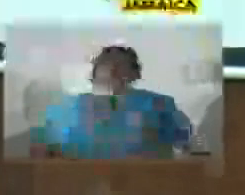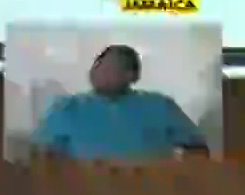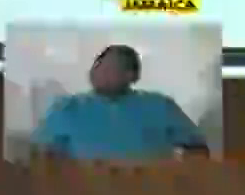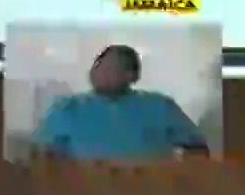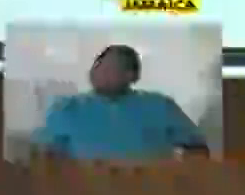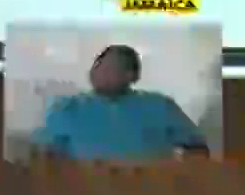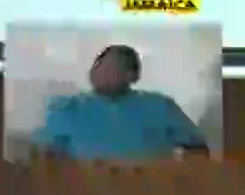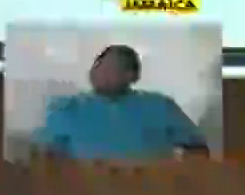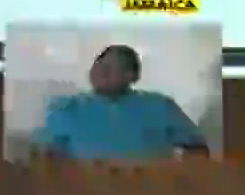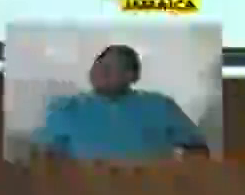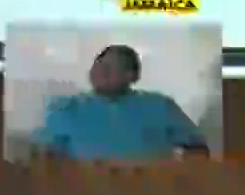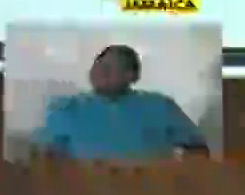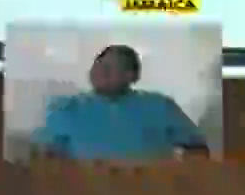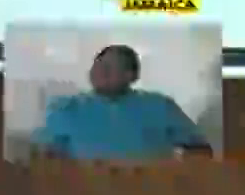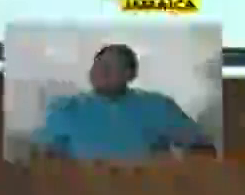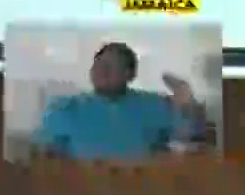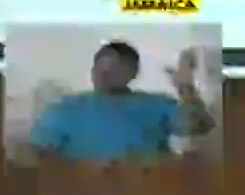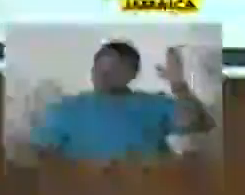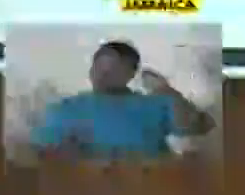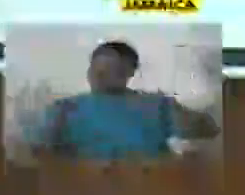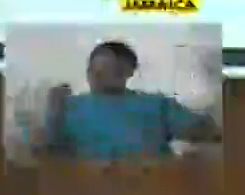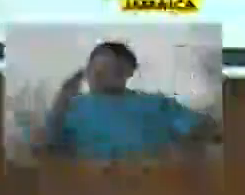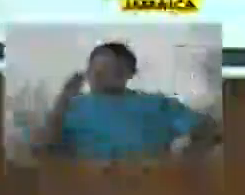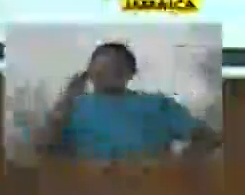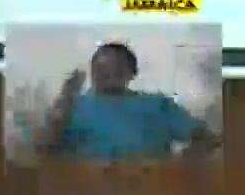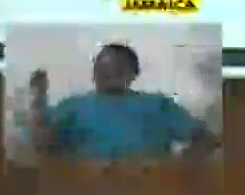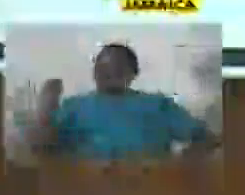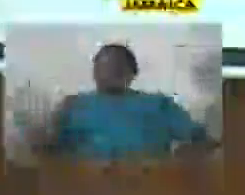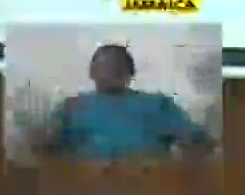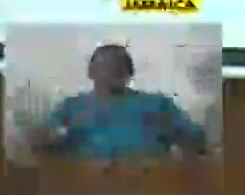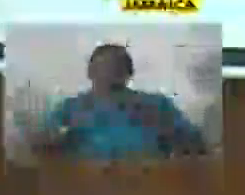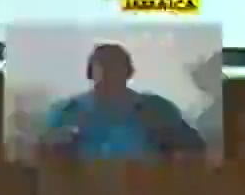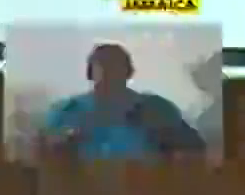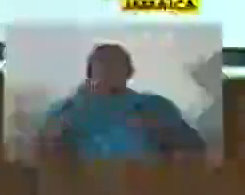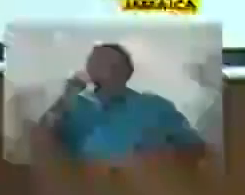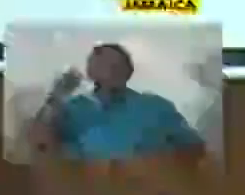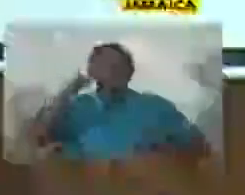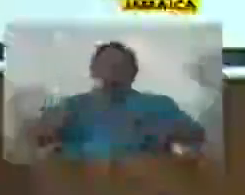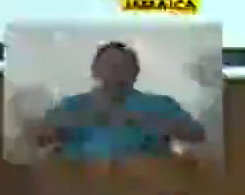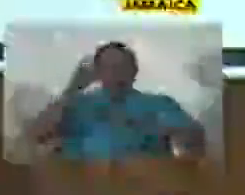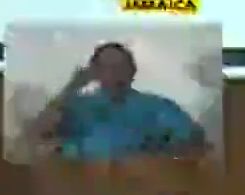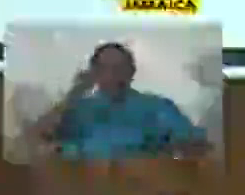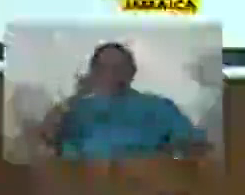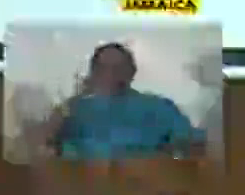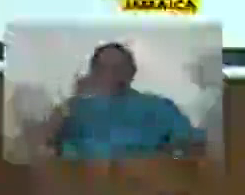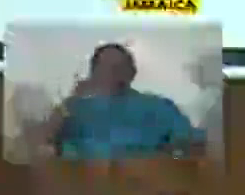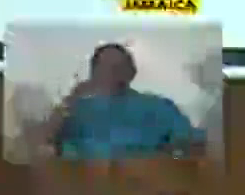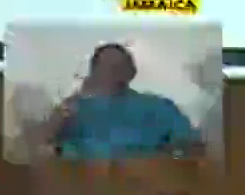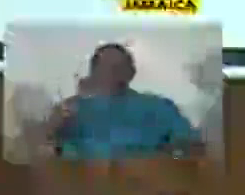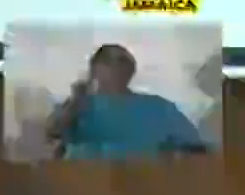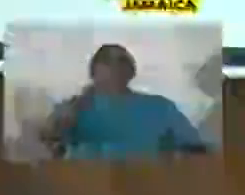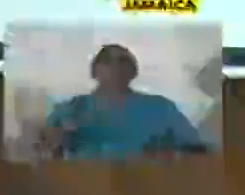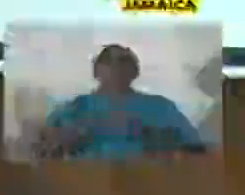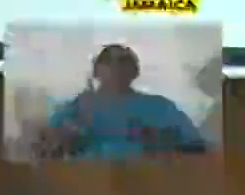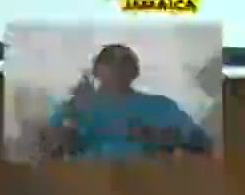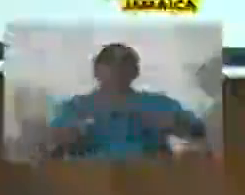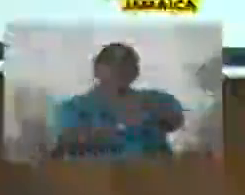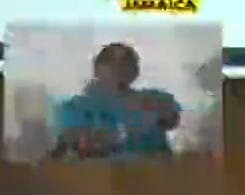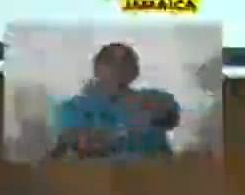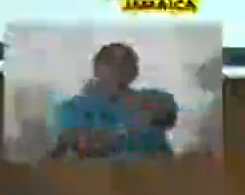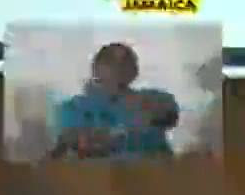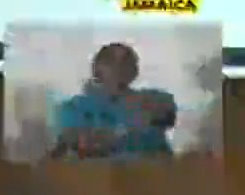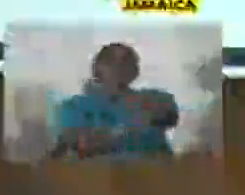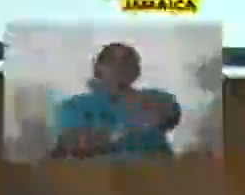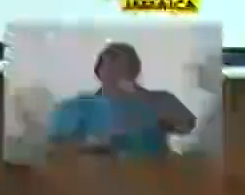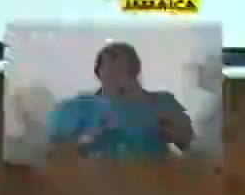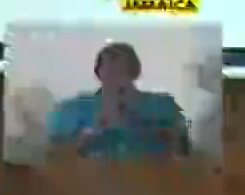Speaker, another bamboo project is set for Long Pond in Trelawney by